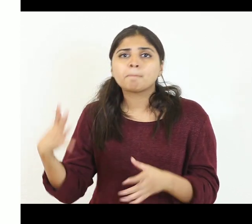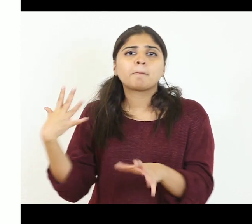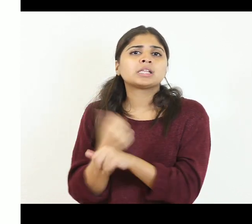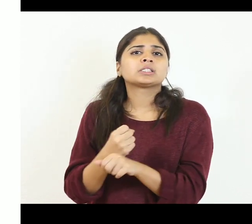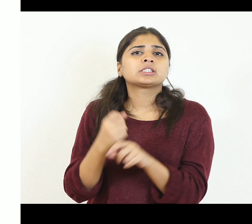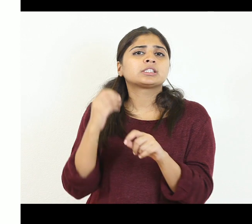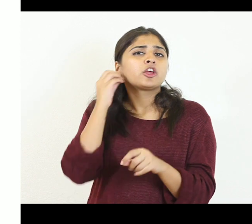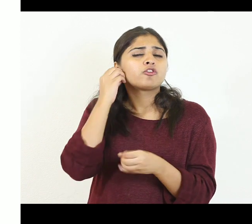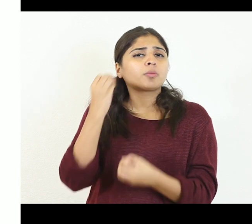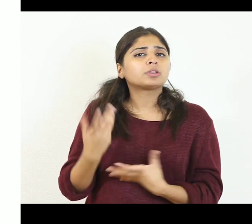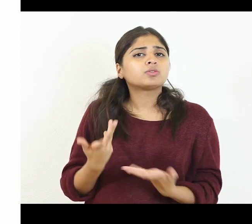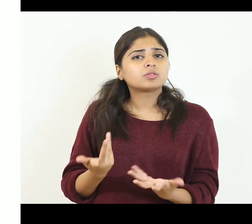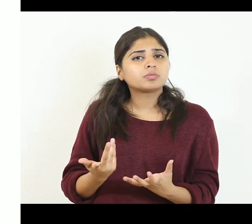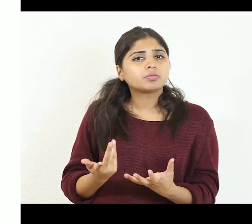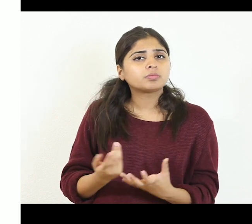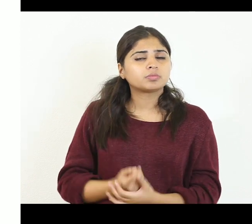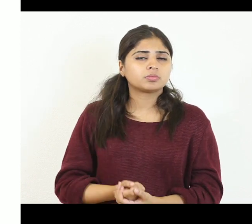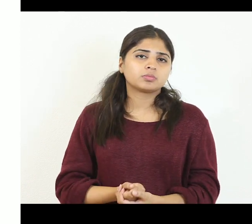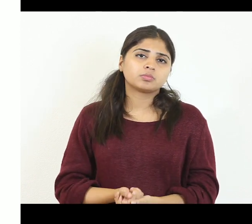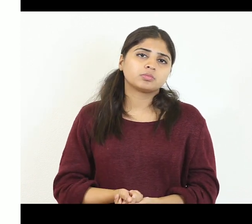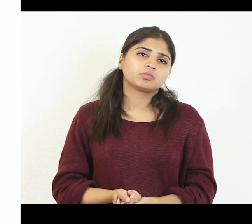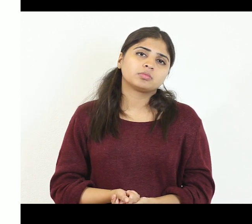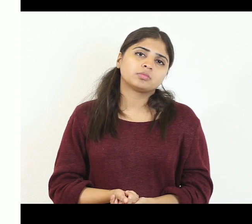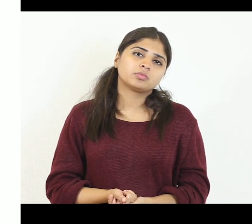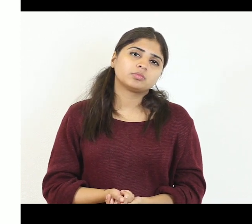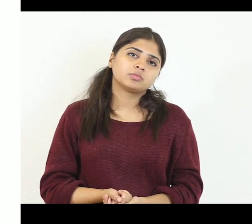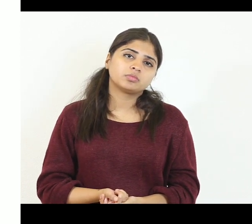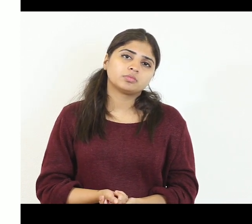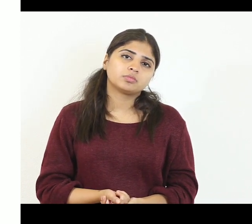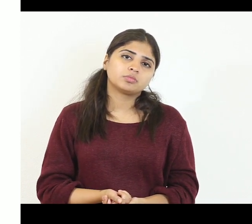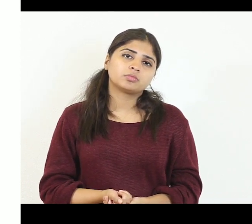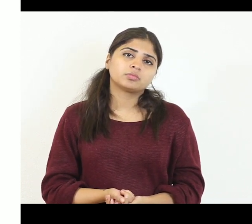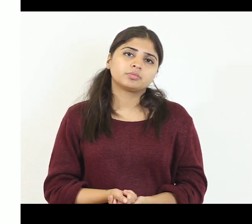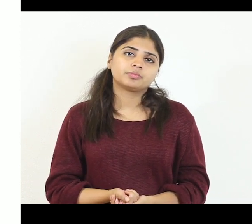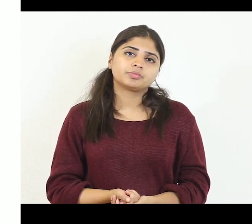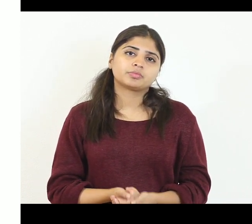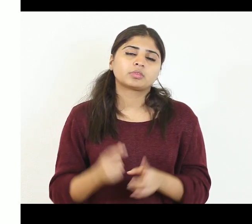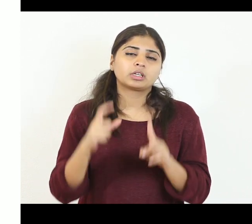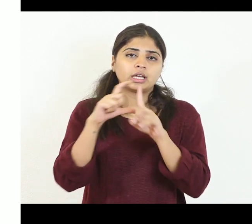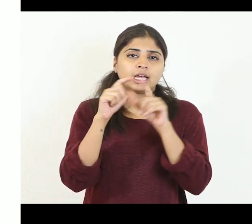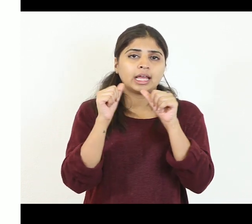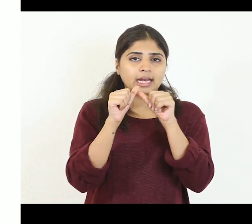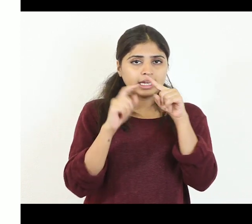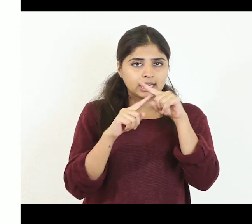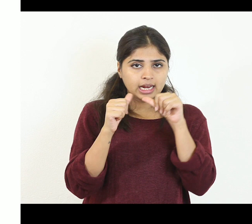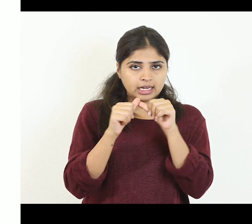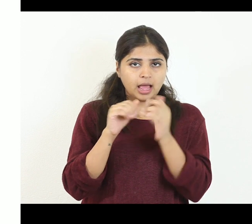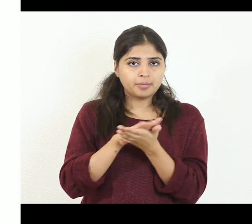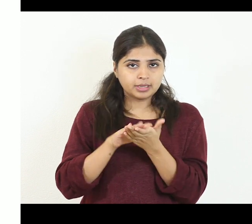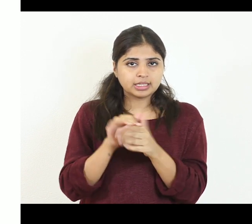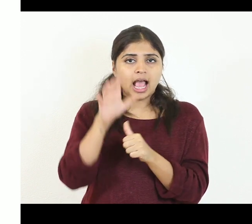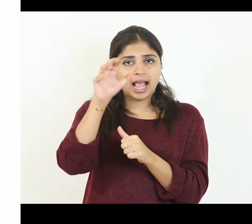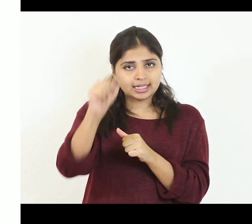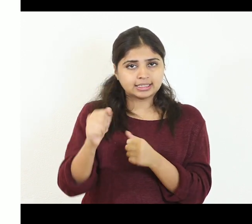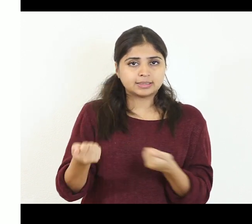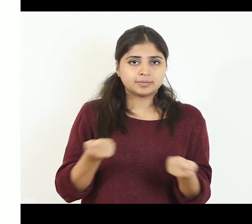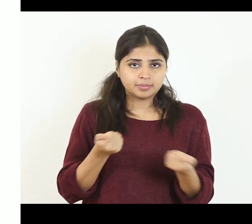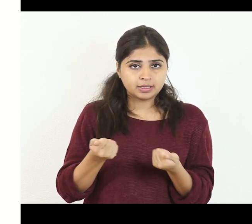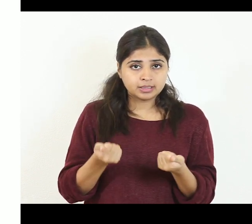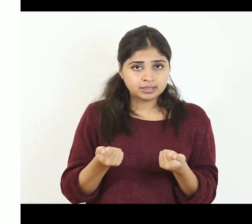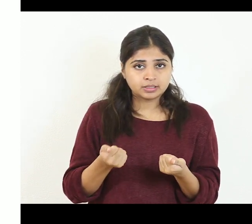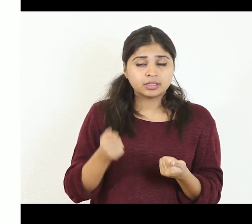details of other student is missing. Database access management.